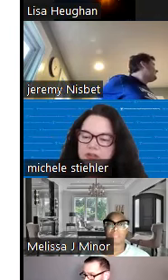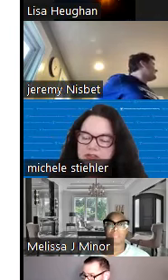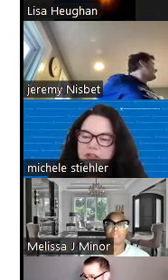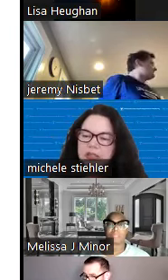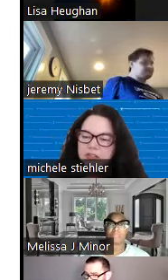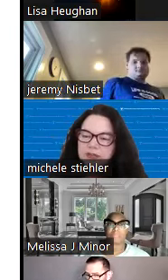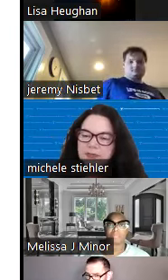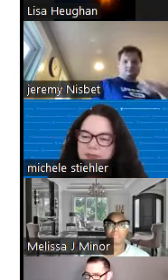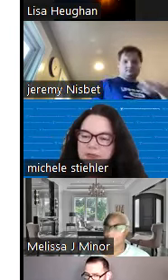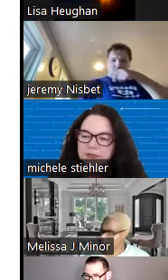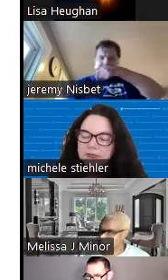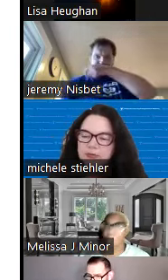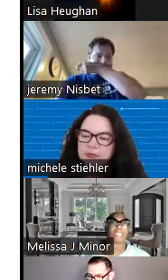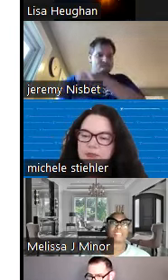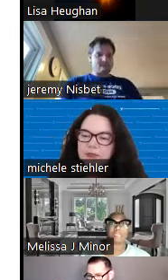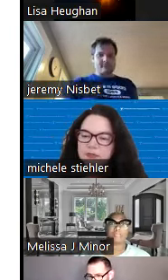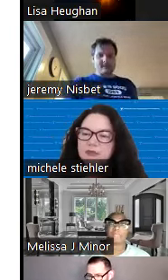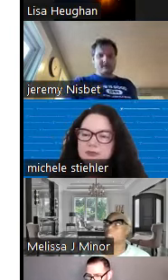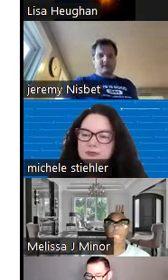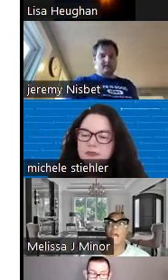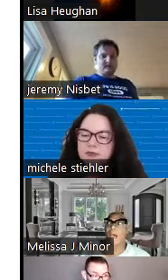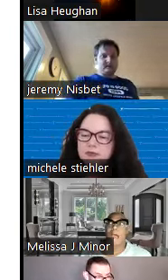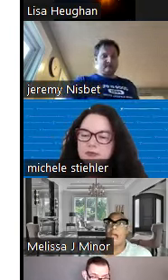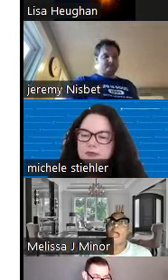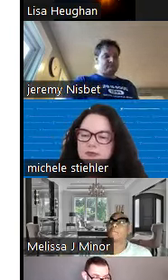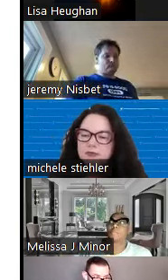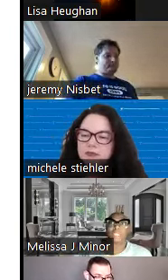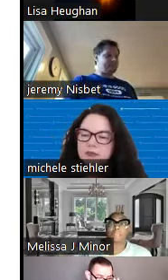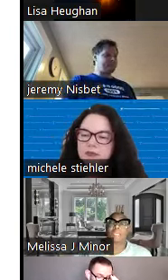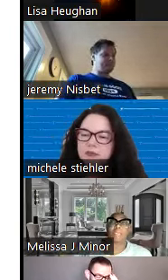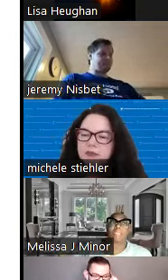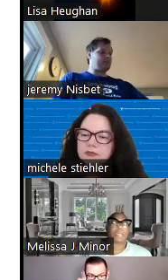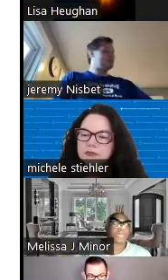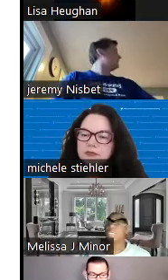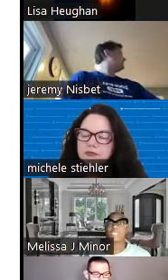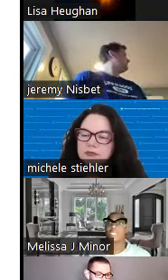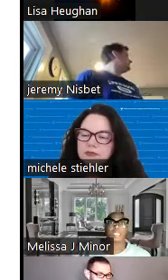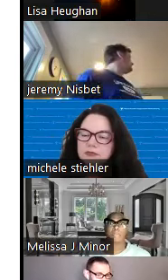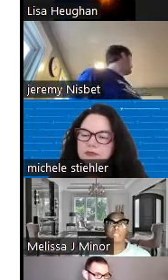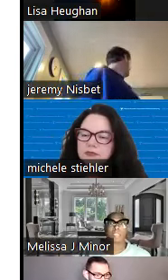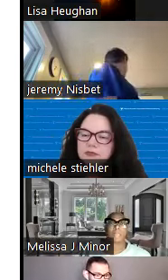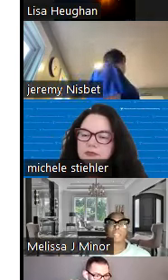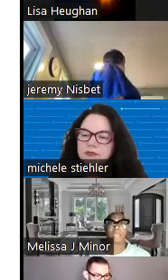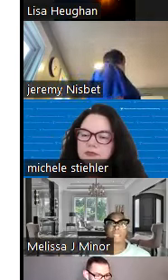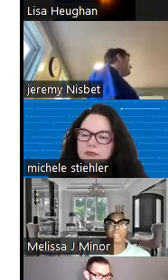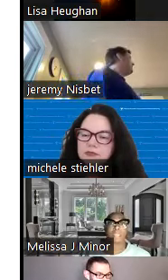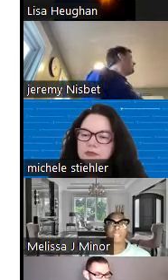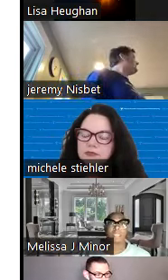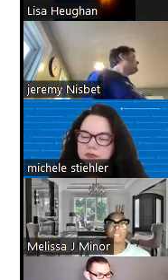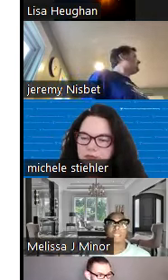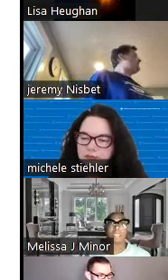your situation. Please, because I've been waiting to get picked up. She gets picked up every day.